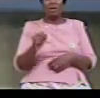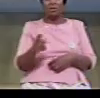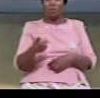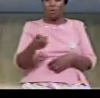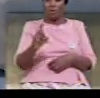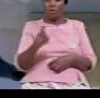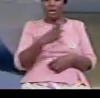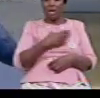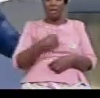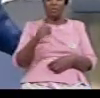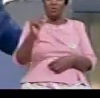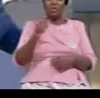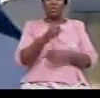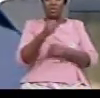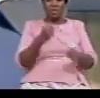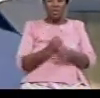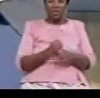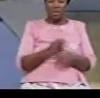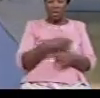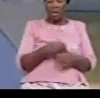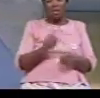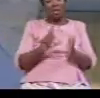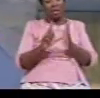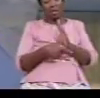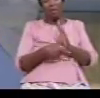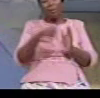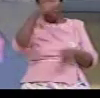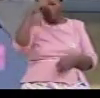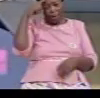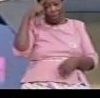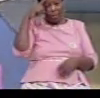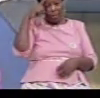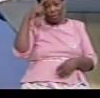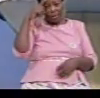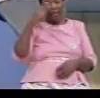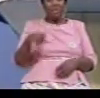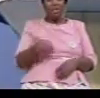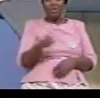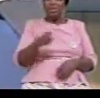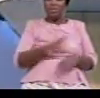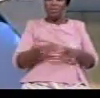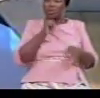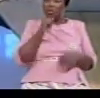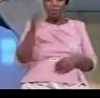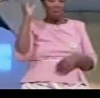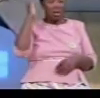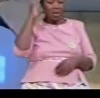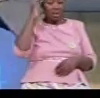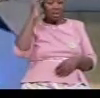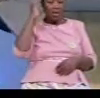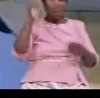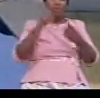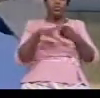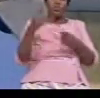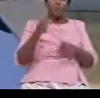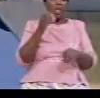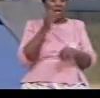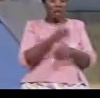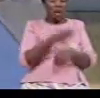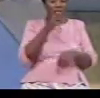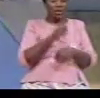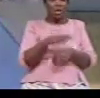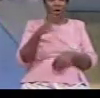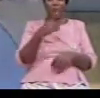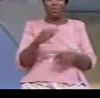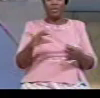120 years. And eventually, because they did not listen to the counsel of the